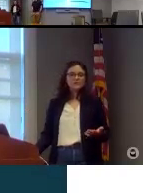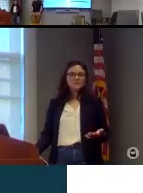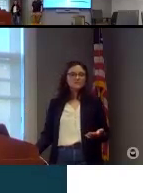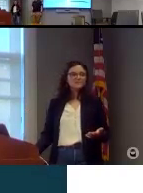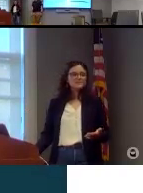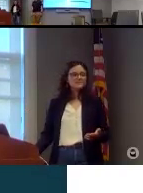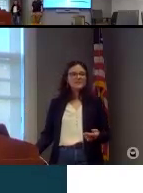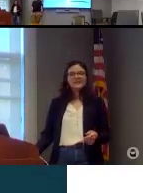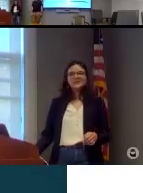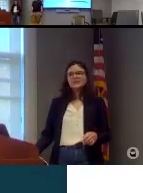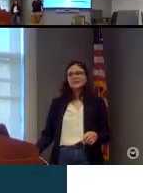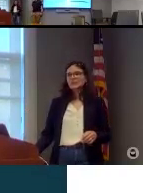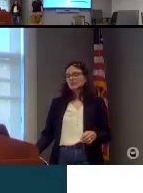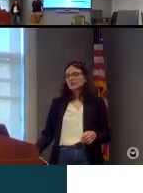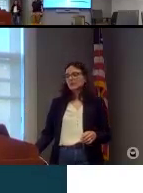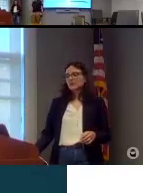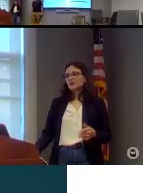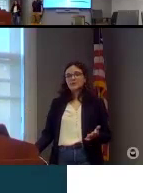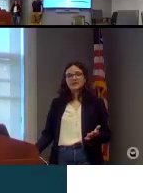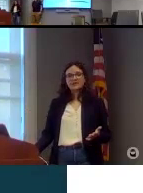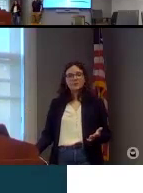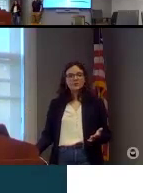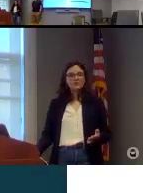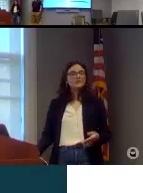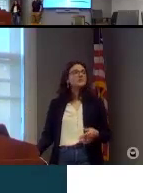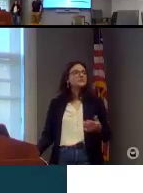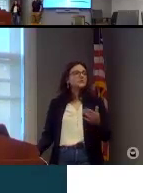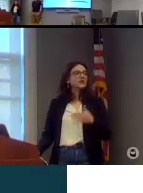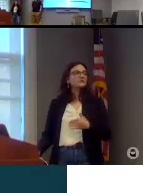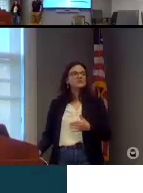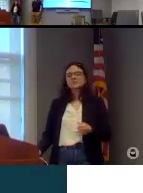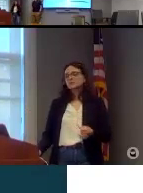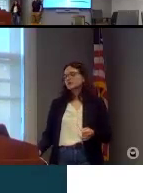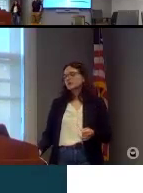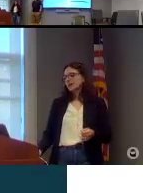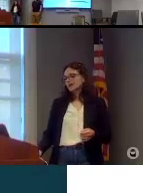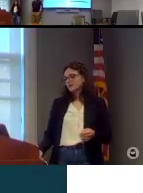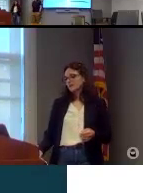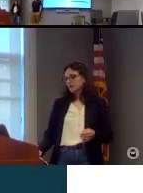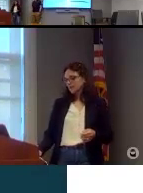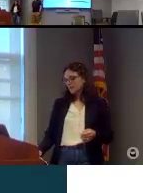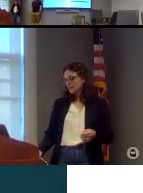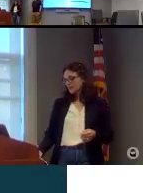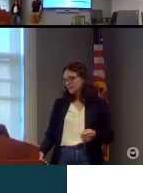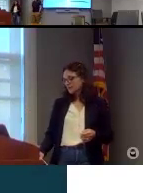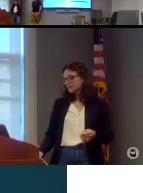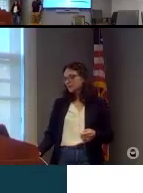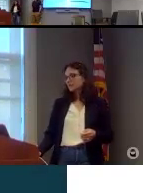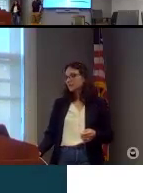spatial dimension. And in doing so with Braithwaite's approach should help to account for this type